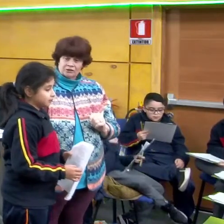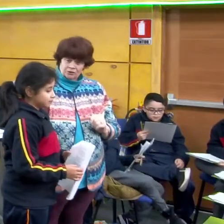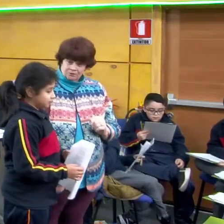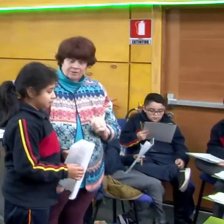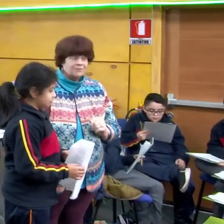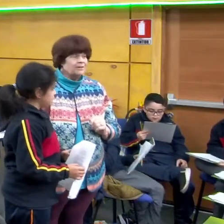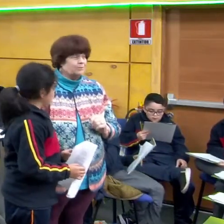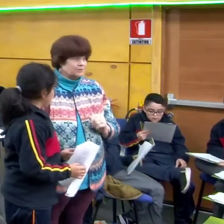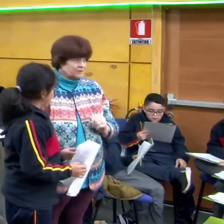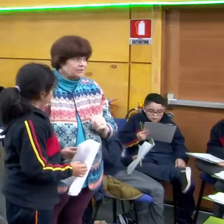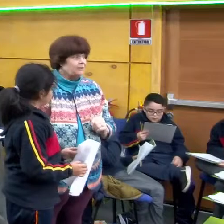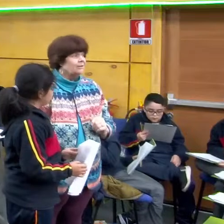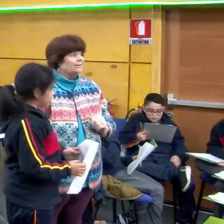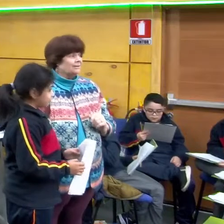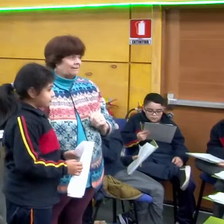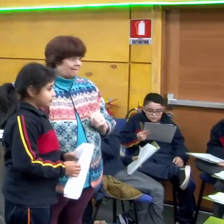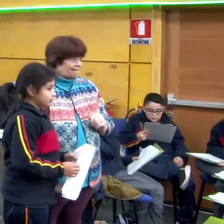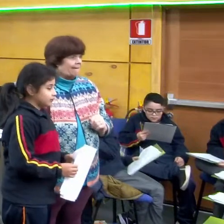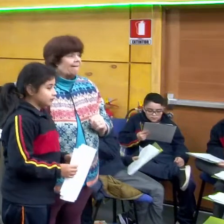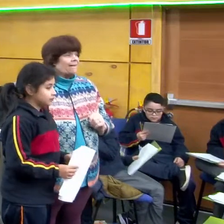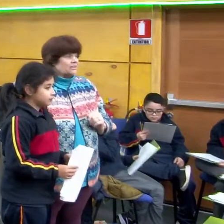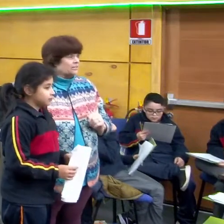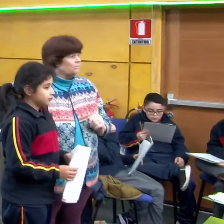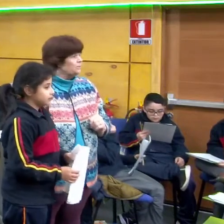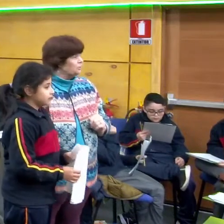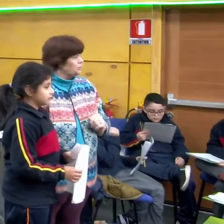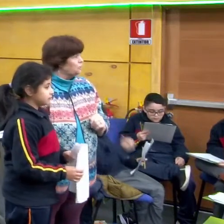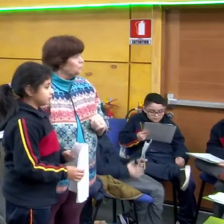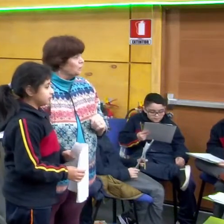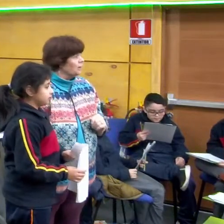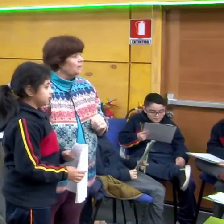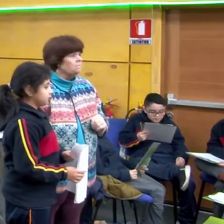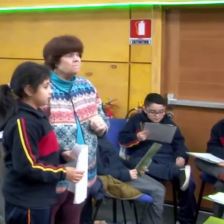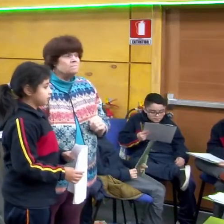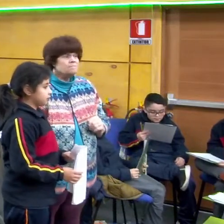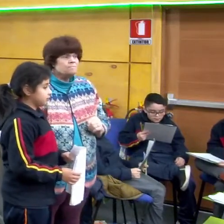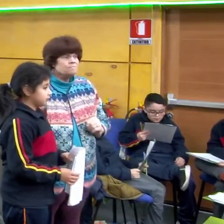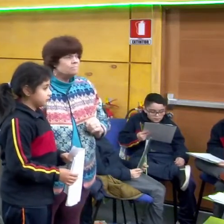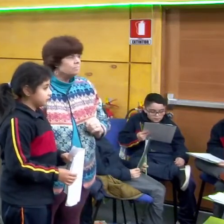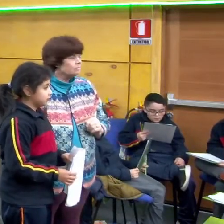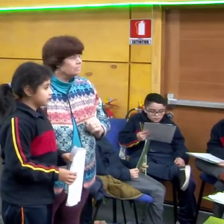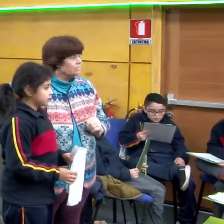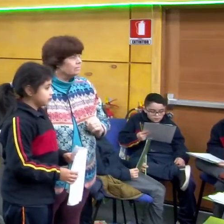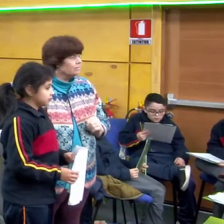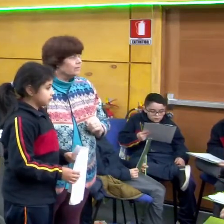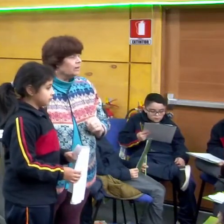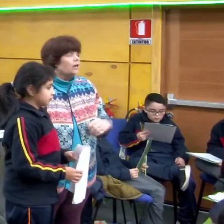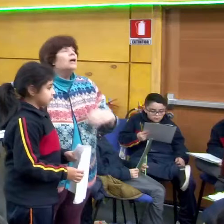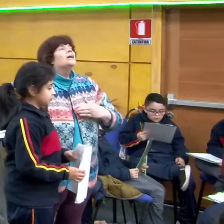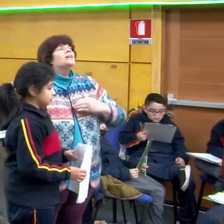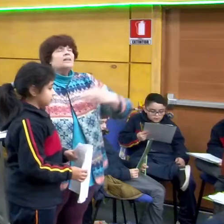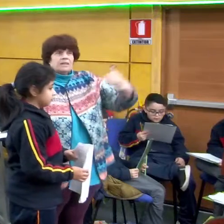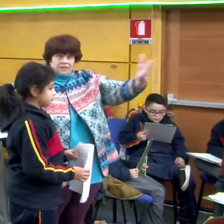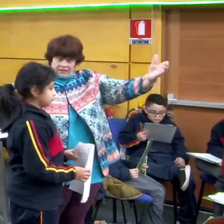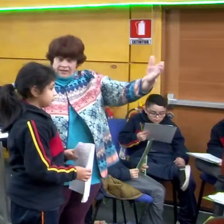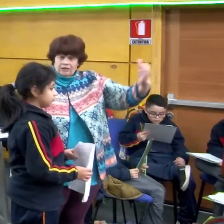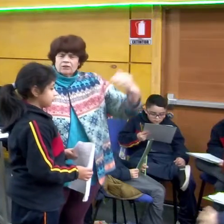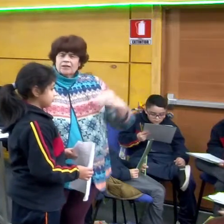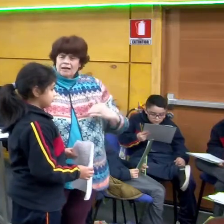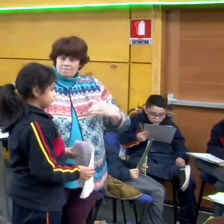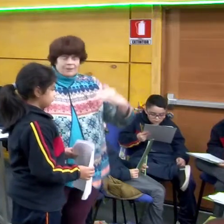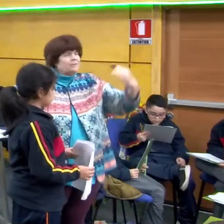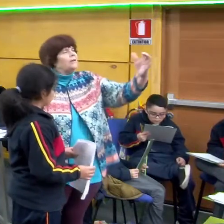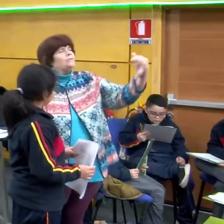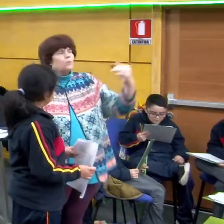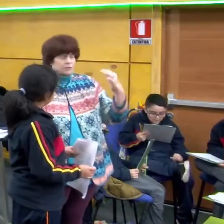wording. She chose something that was good. Something she should work on. Look at the audience. Gotta